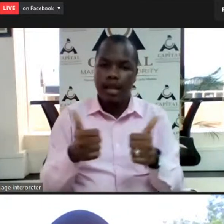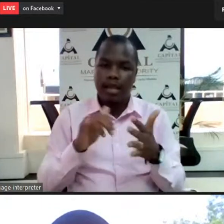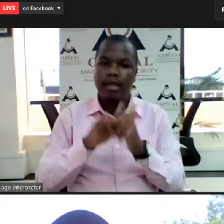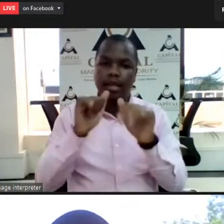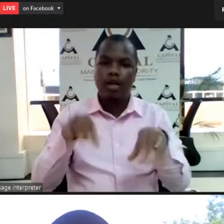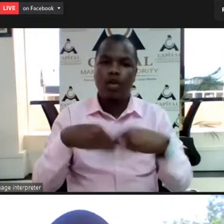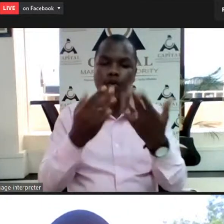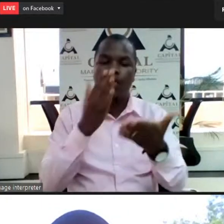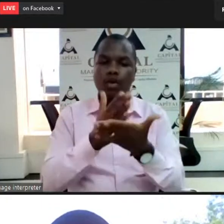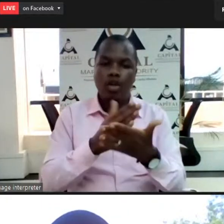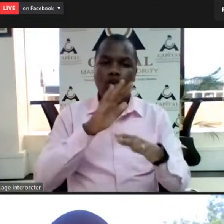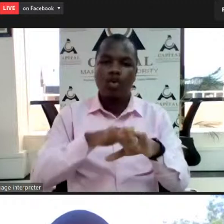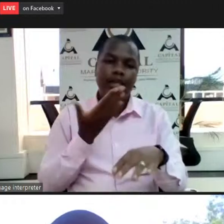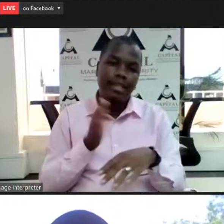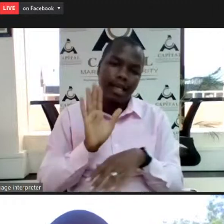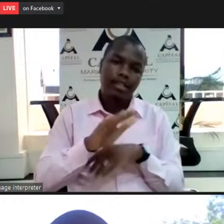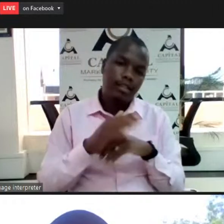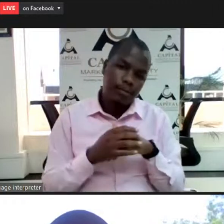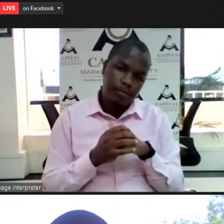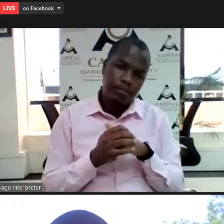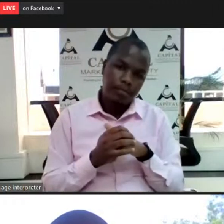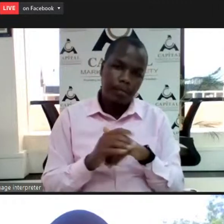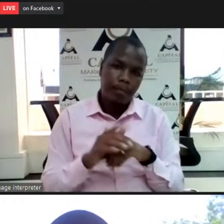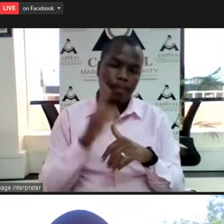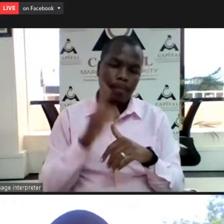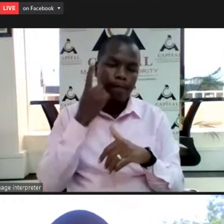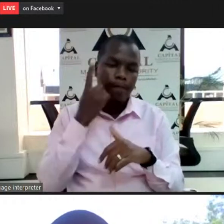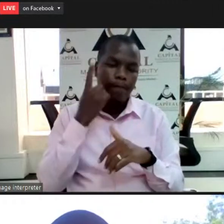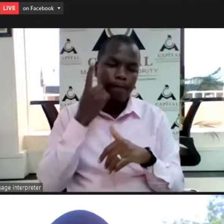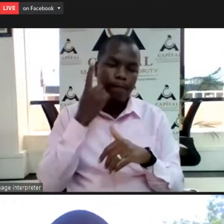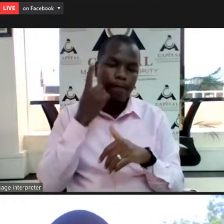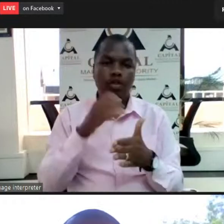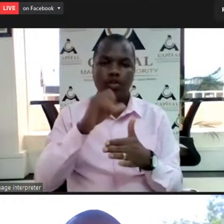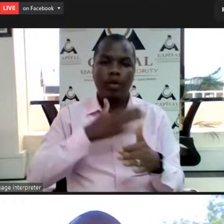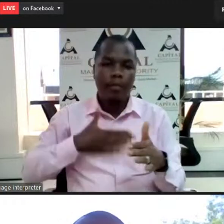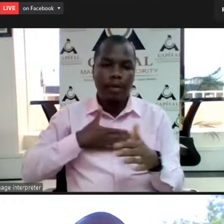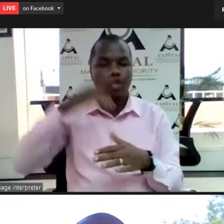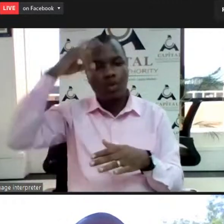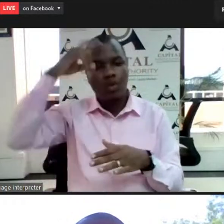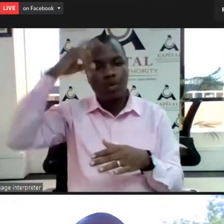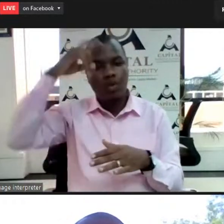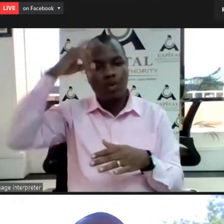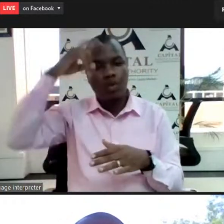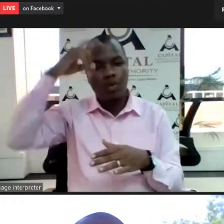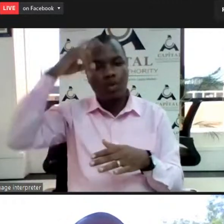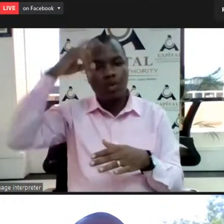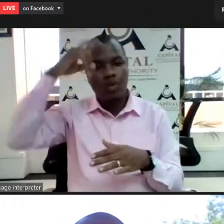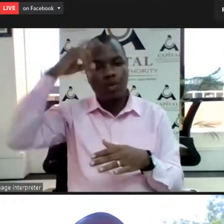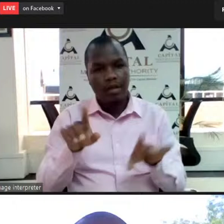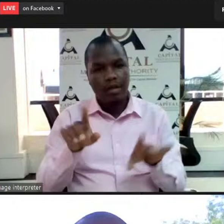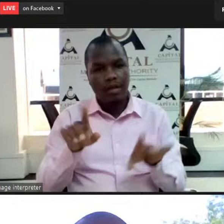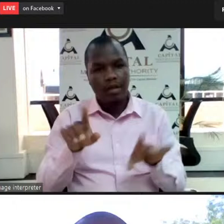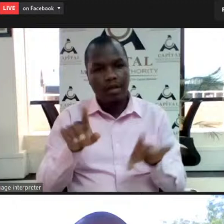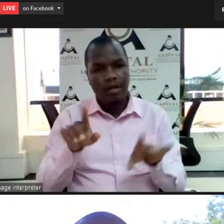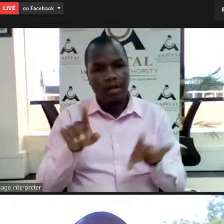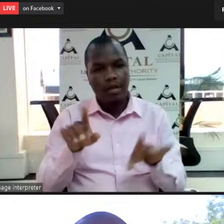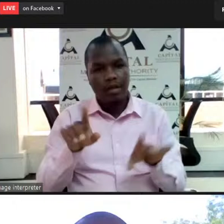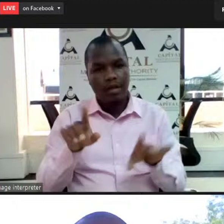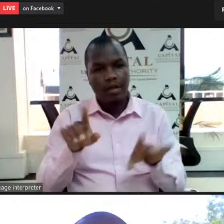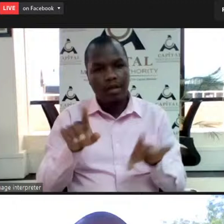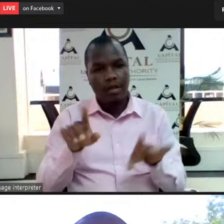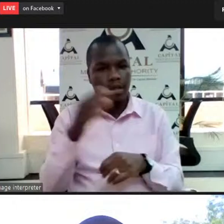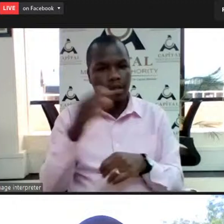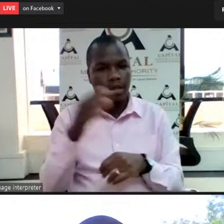you really good returns for your money. So please do consider them as you plan your investments